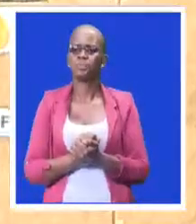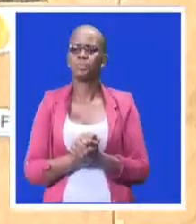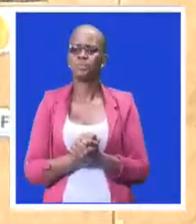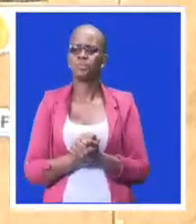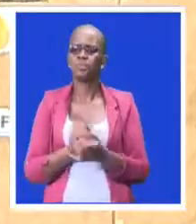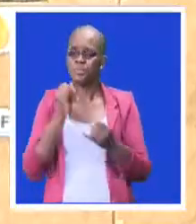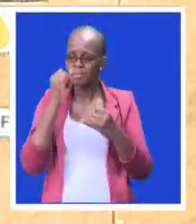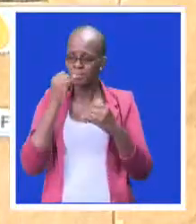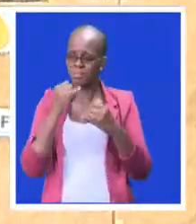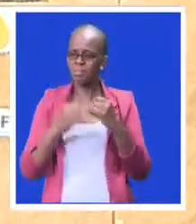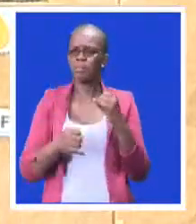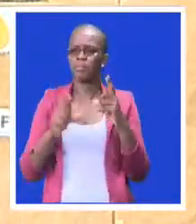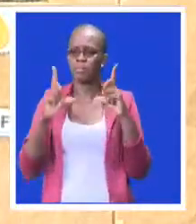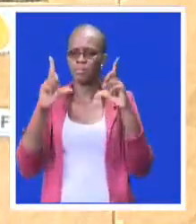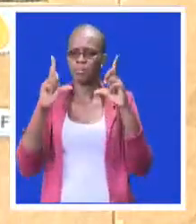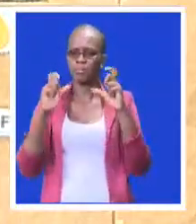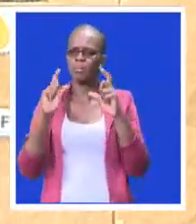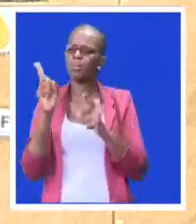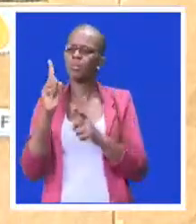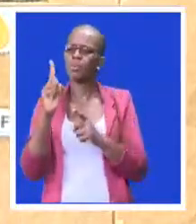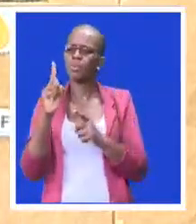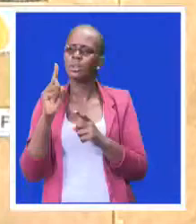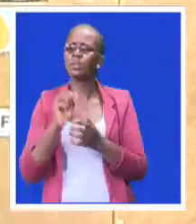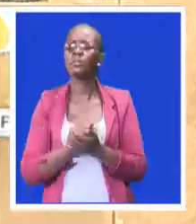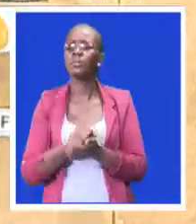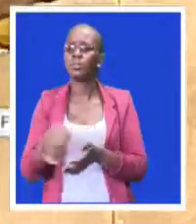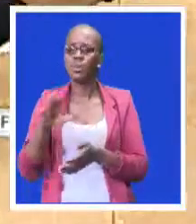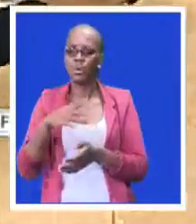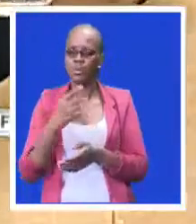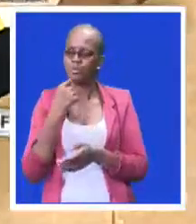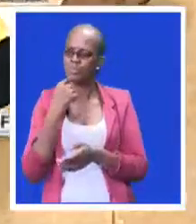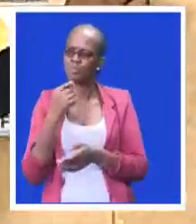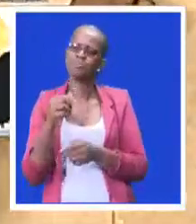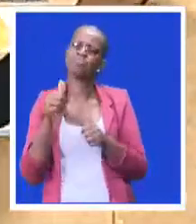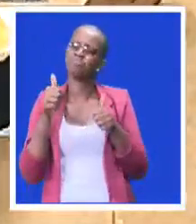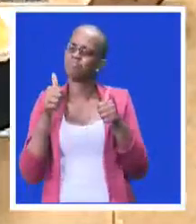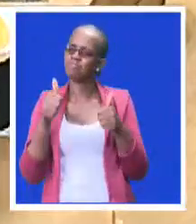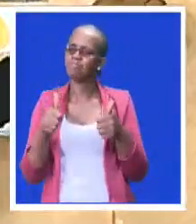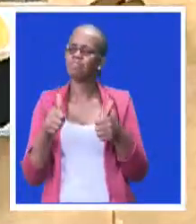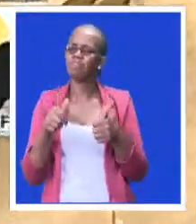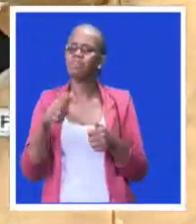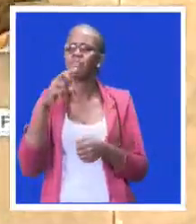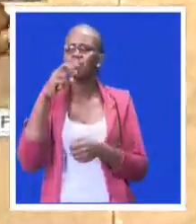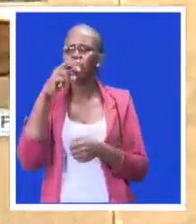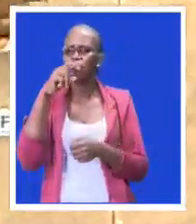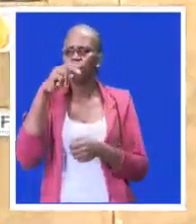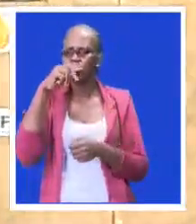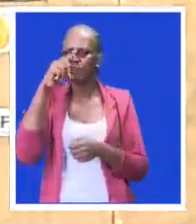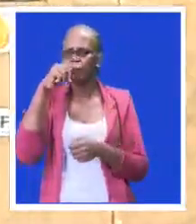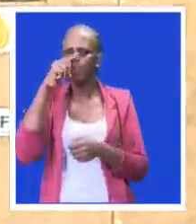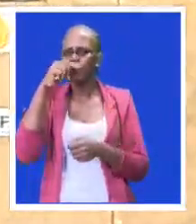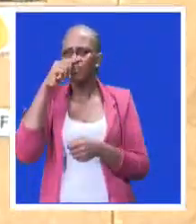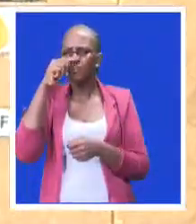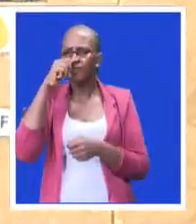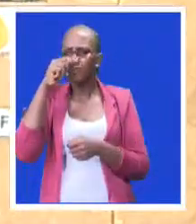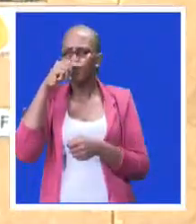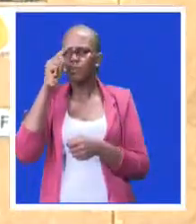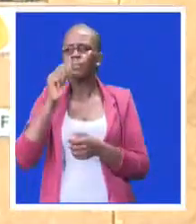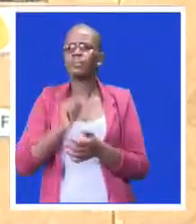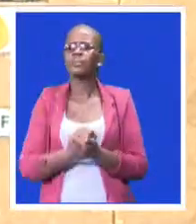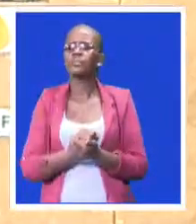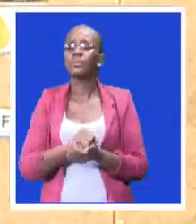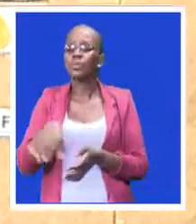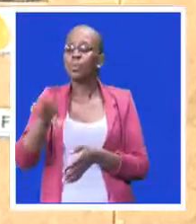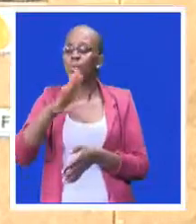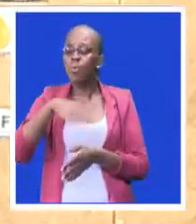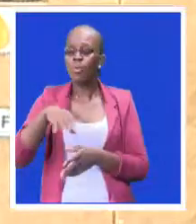this. A flower. You are good. This is a flower. So all these pictures here have the